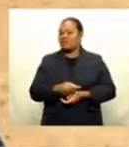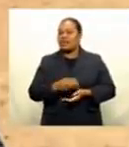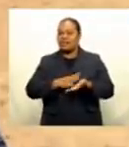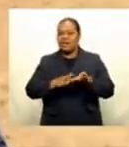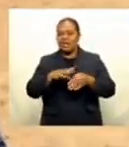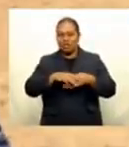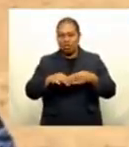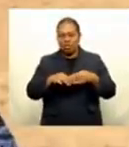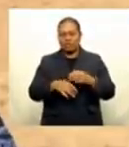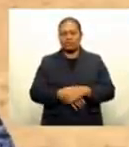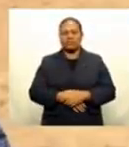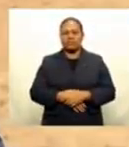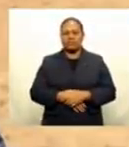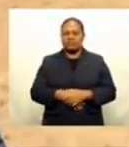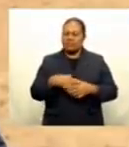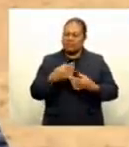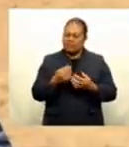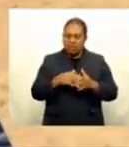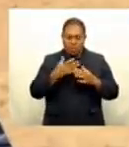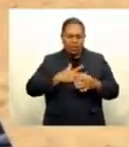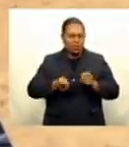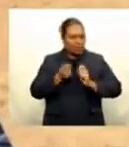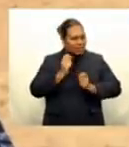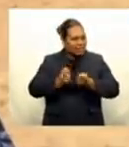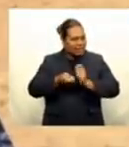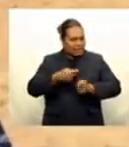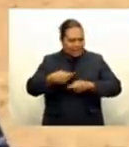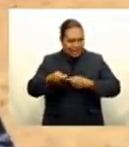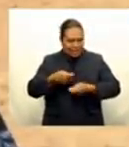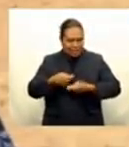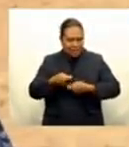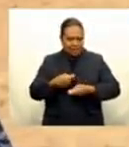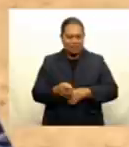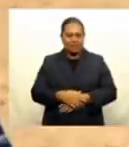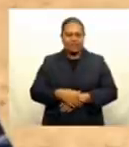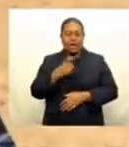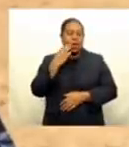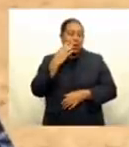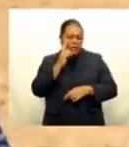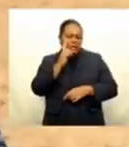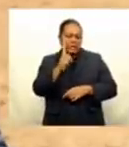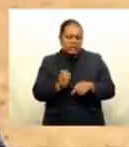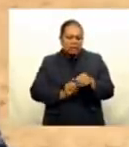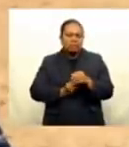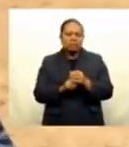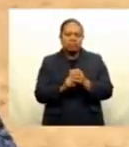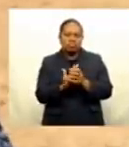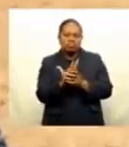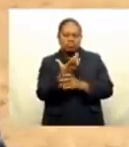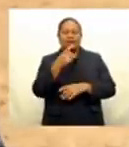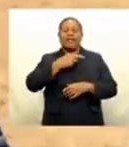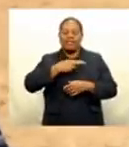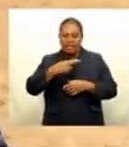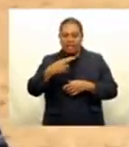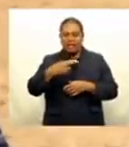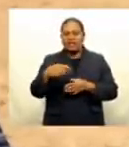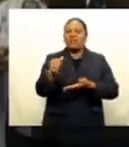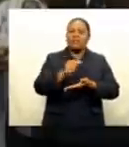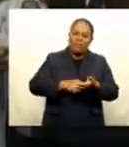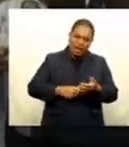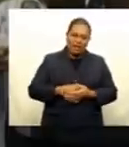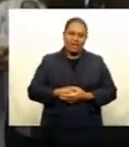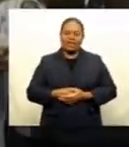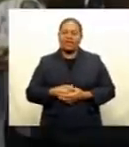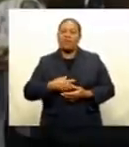small machine at the moment, basically to test the market. So once the market is growing, then we will invest in more of the bigger machines, basically. Yeah?